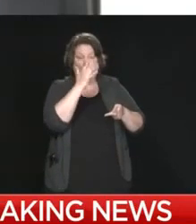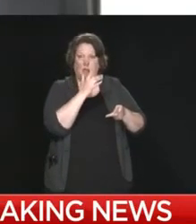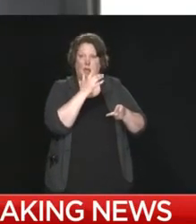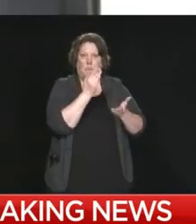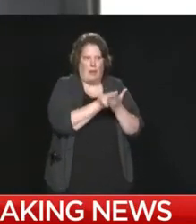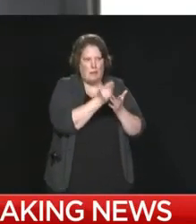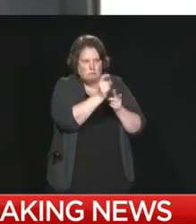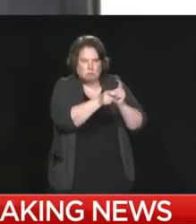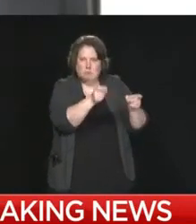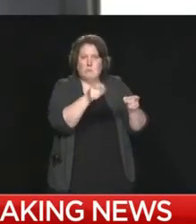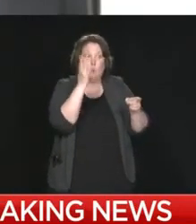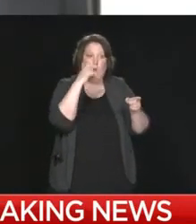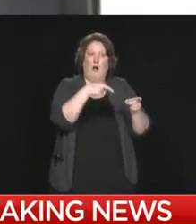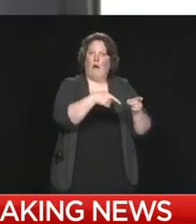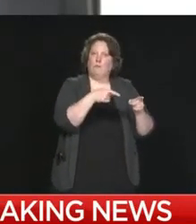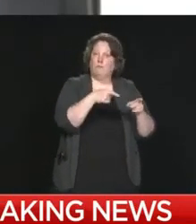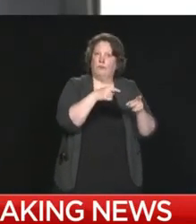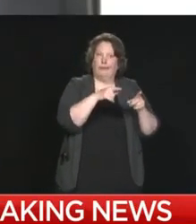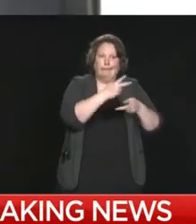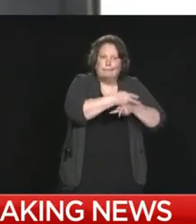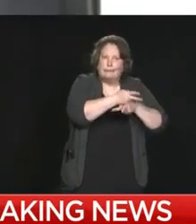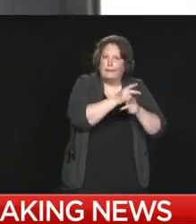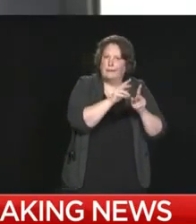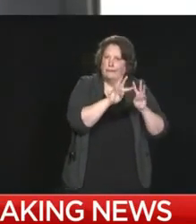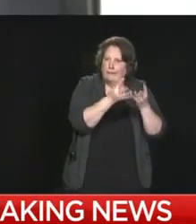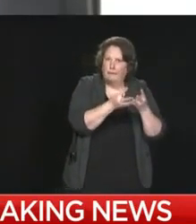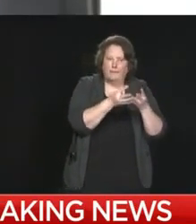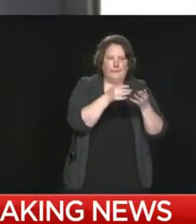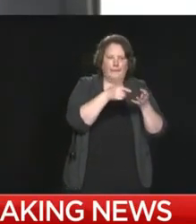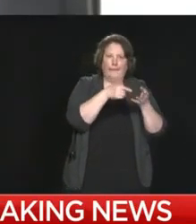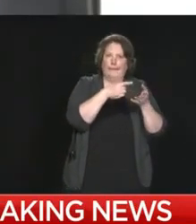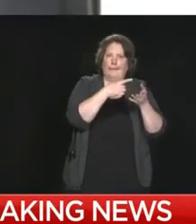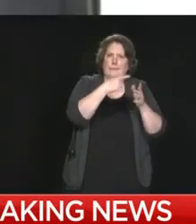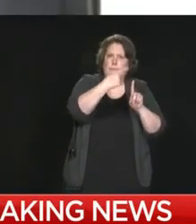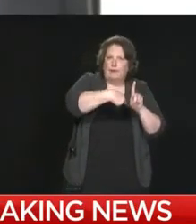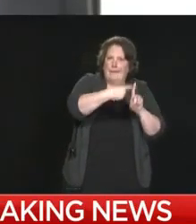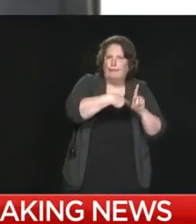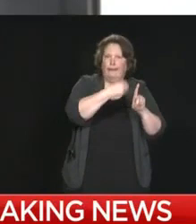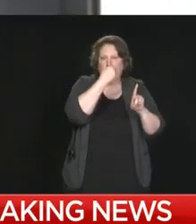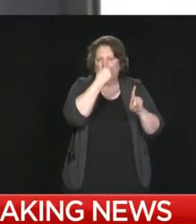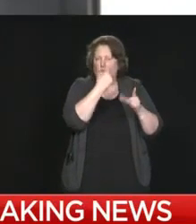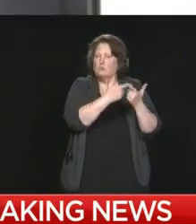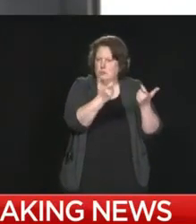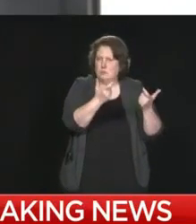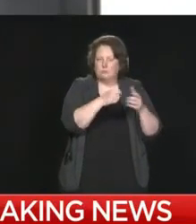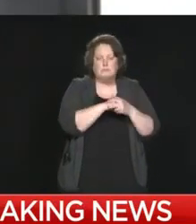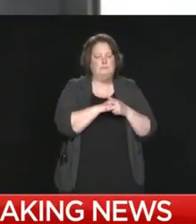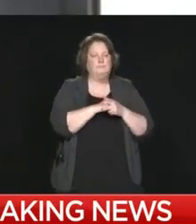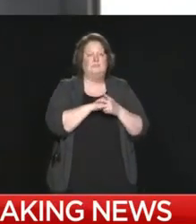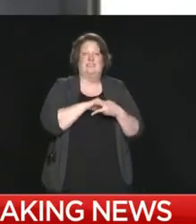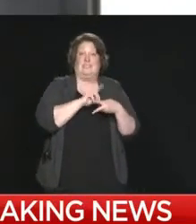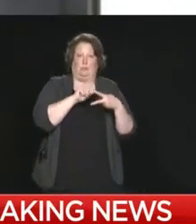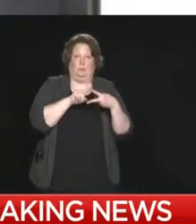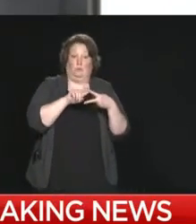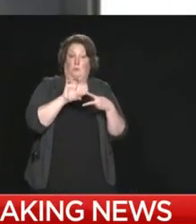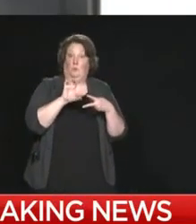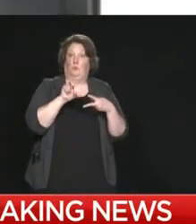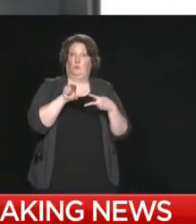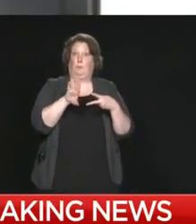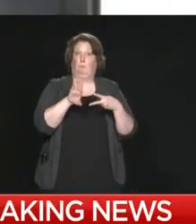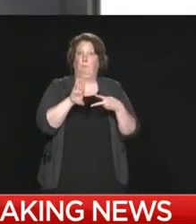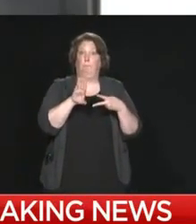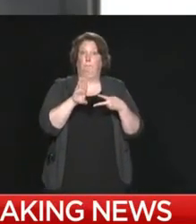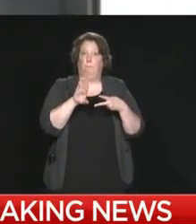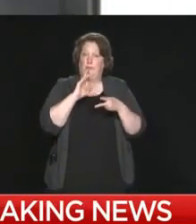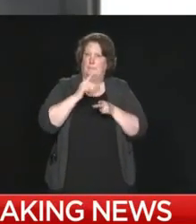families, continue to pay rent and buy groceries. The Canada Emergency Response Benefit was created for